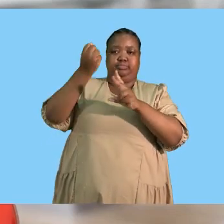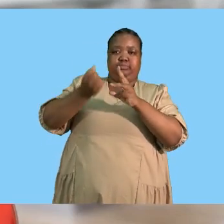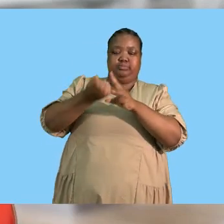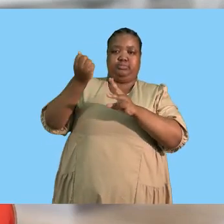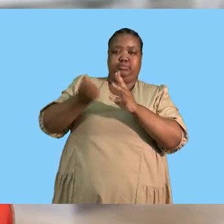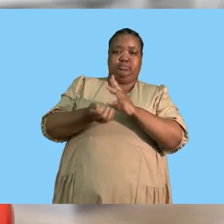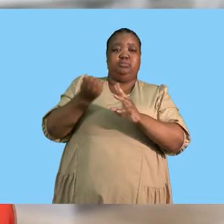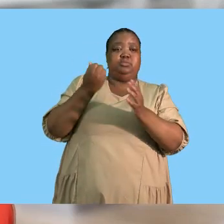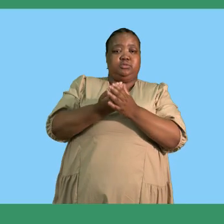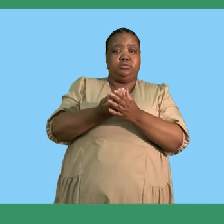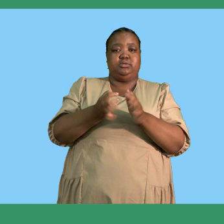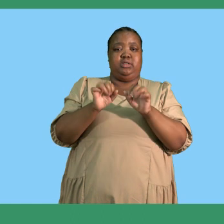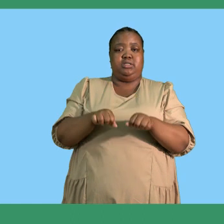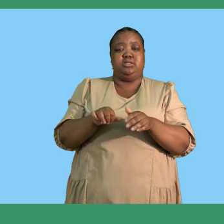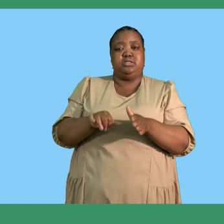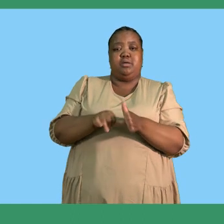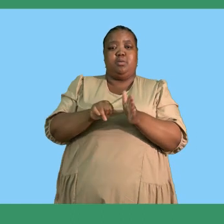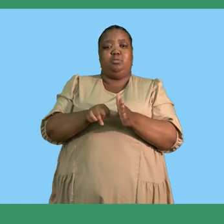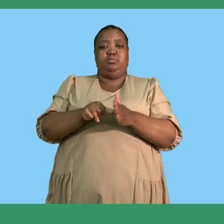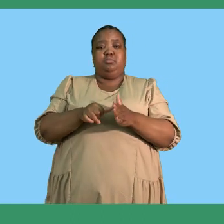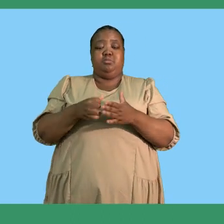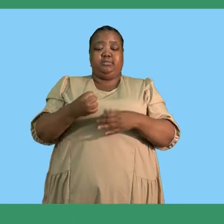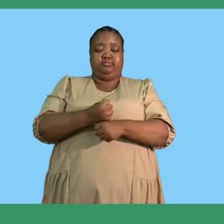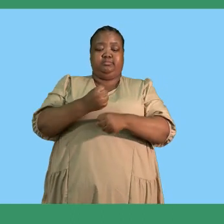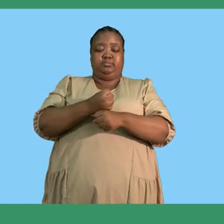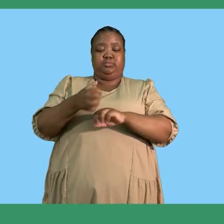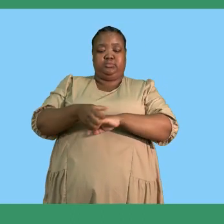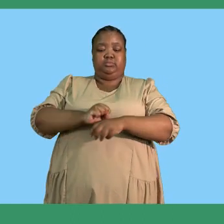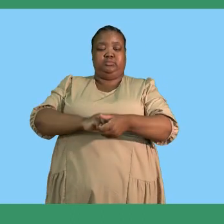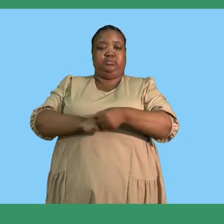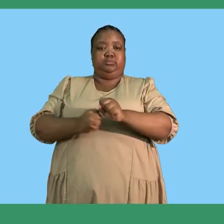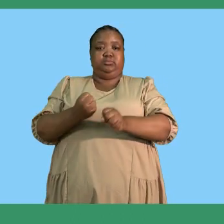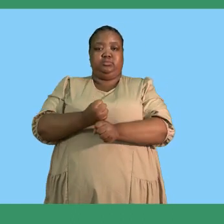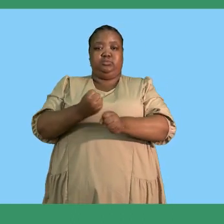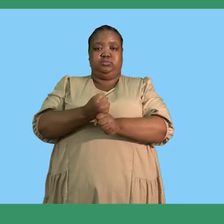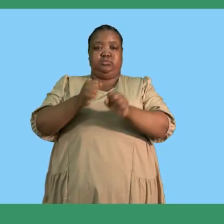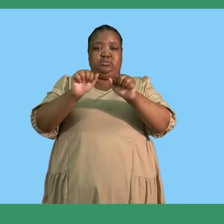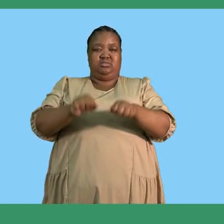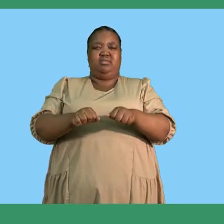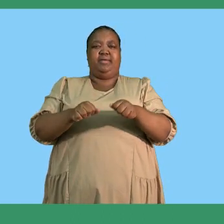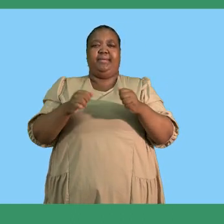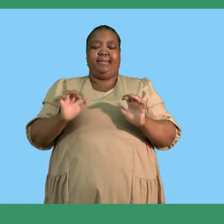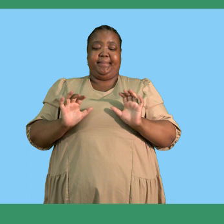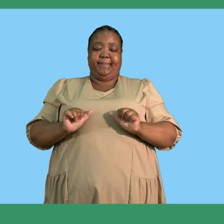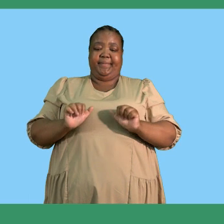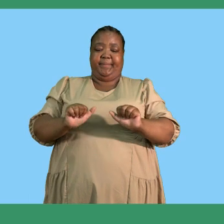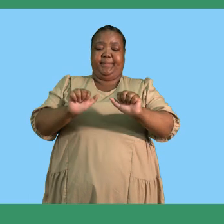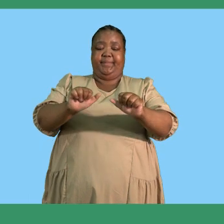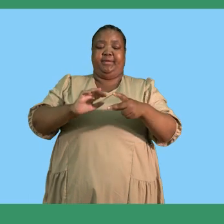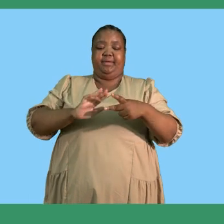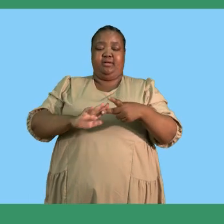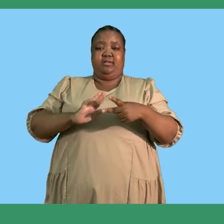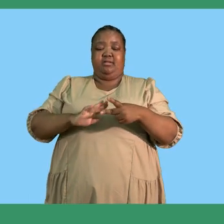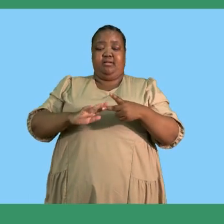is very also important to note that effective teamwork provides a basis for consistency